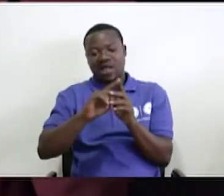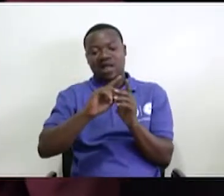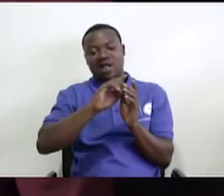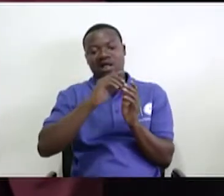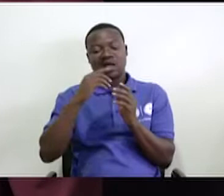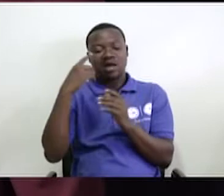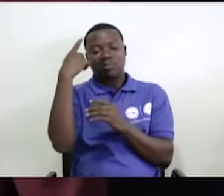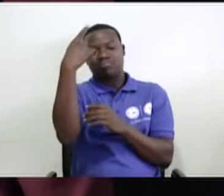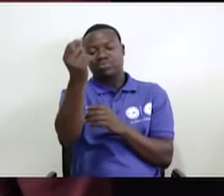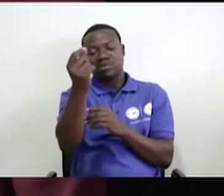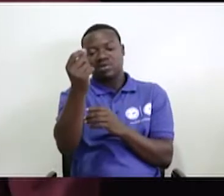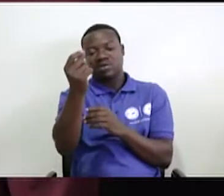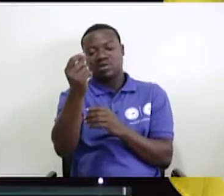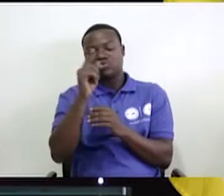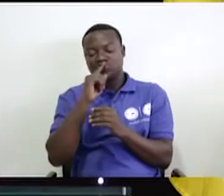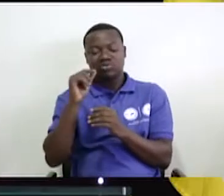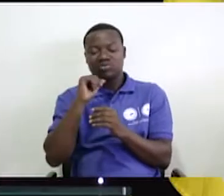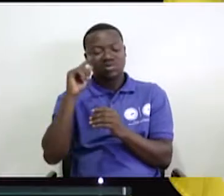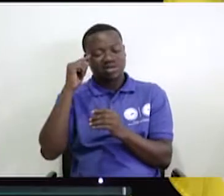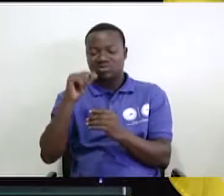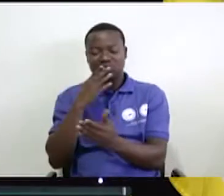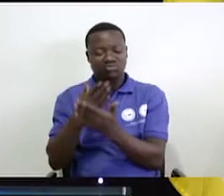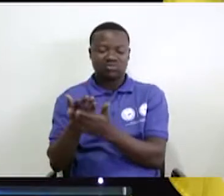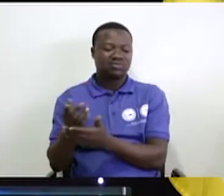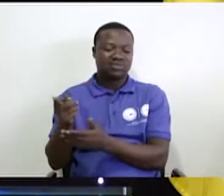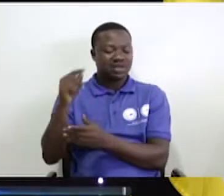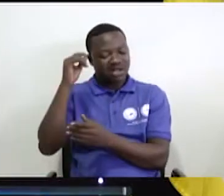unthinkable and of gross impunity.